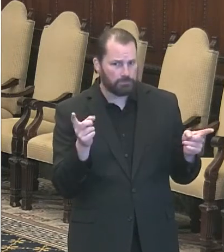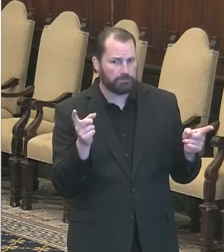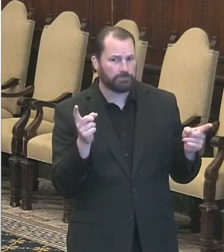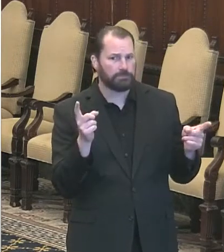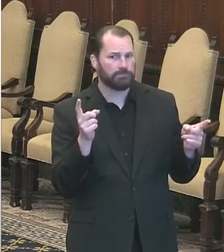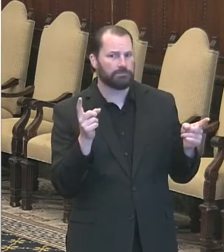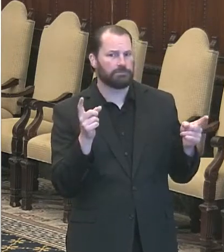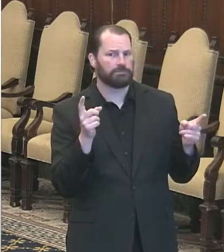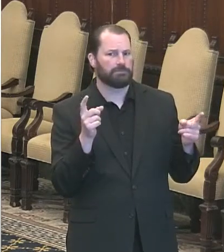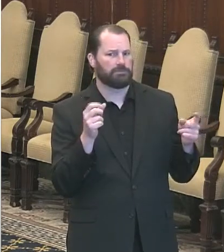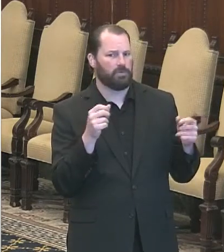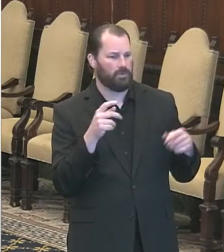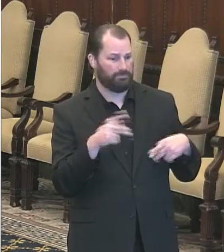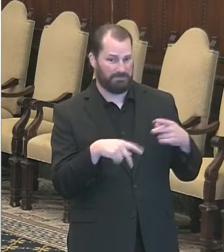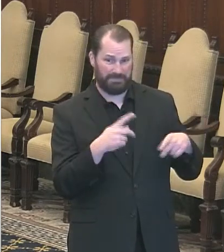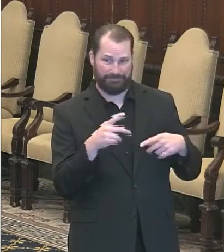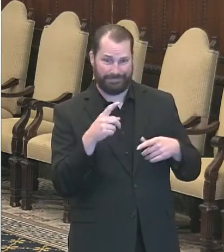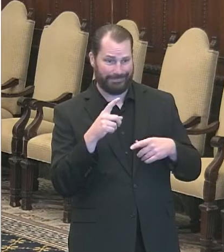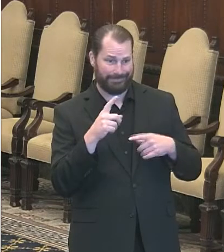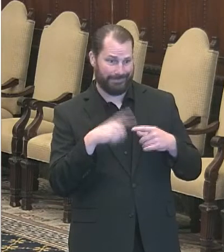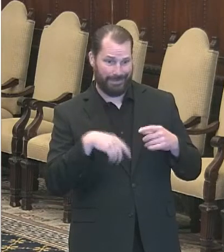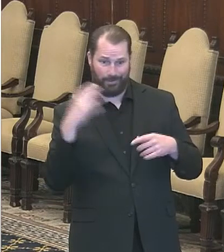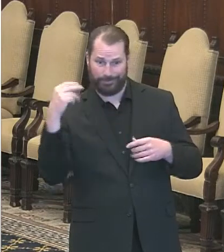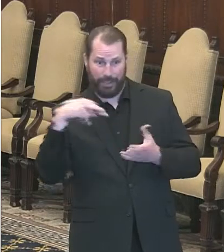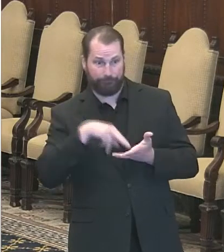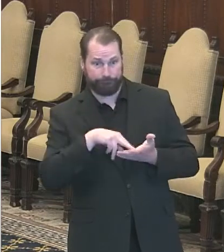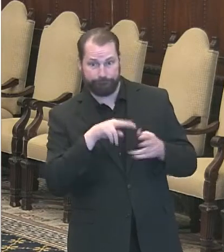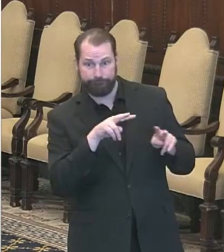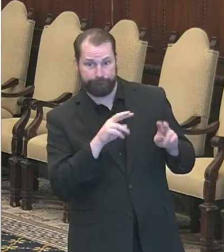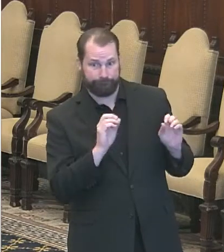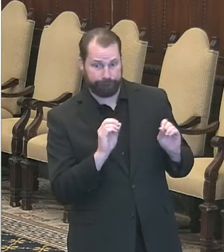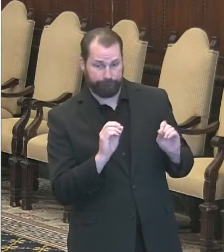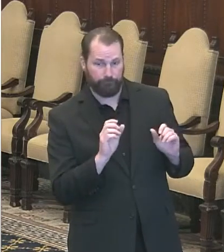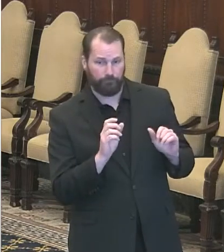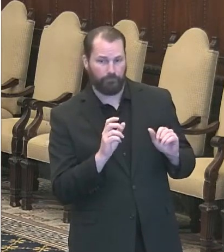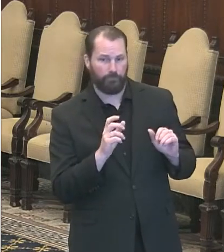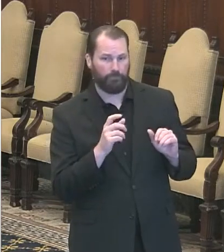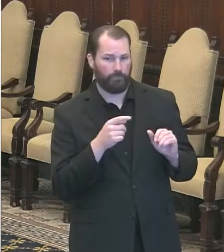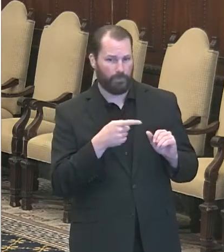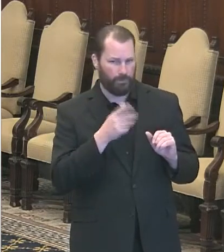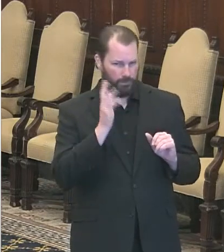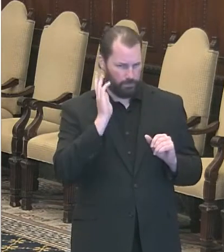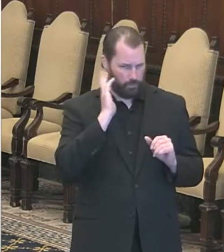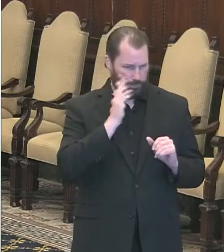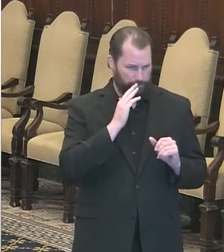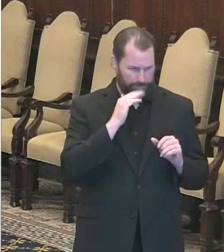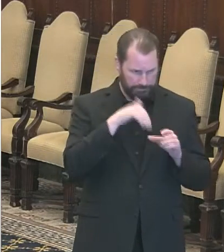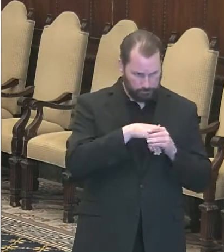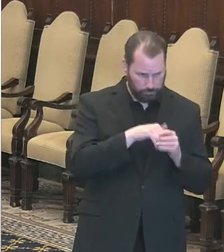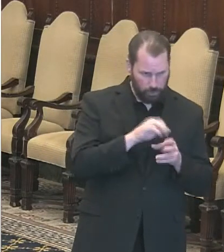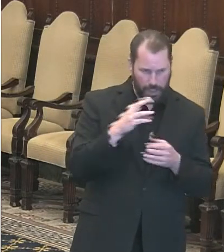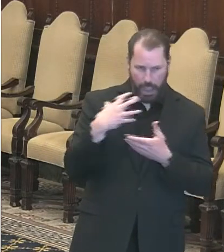stand outside it. Would it be an indoor location, an outdoor location? Indoor.